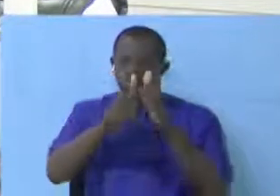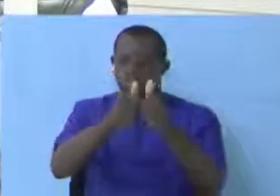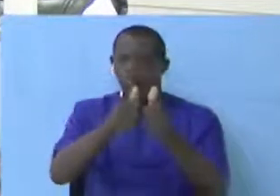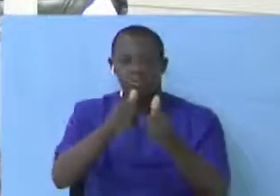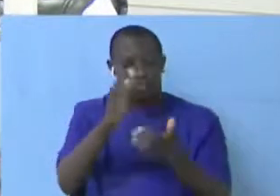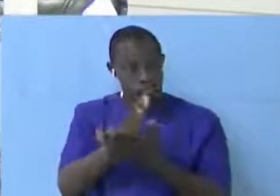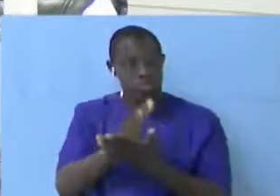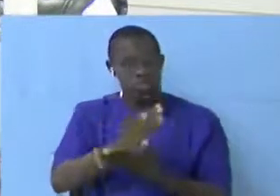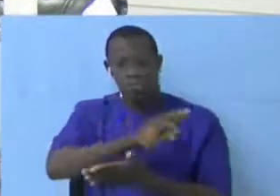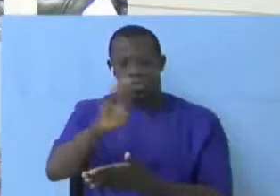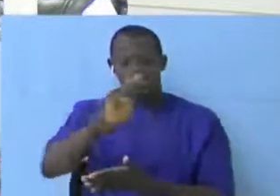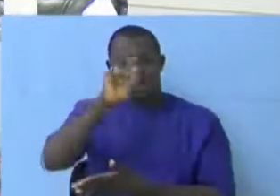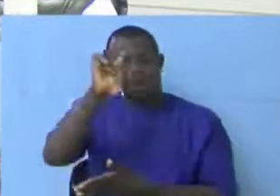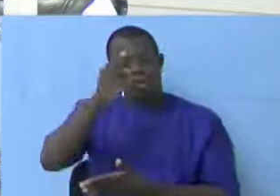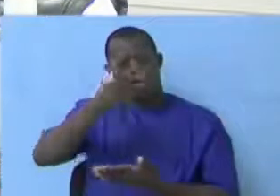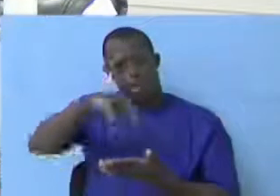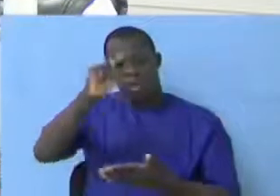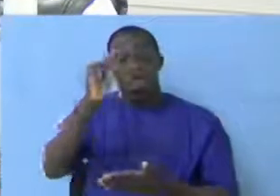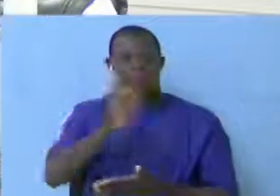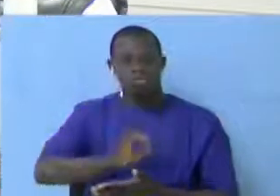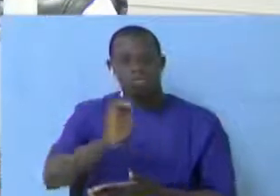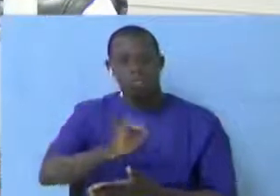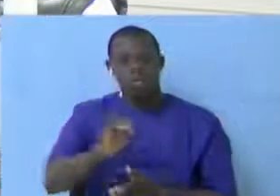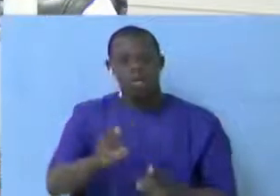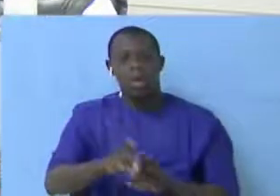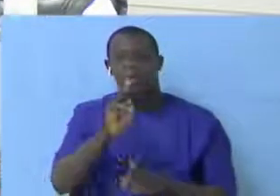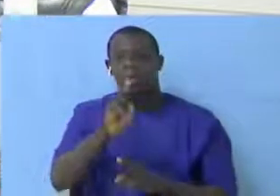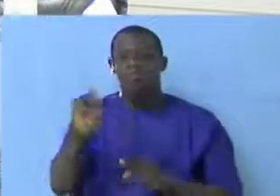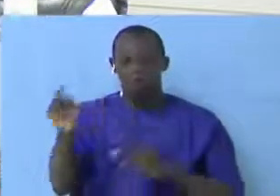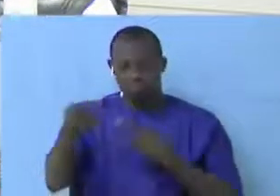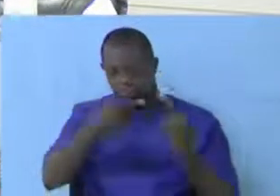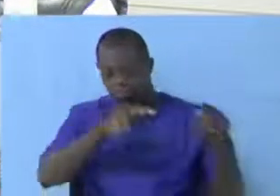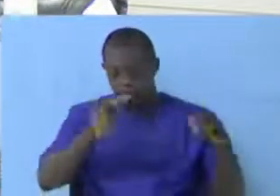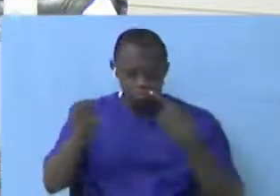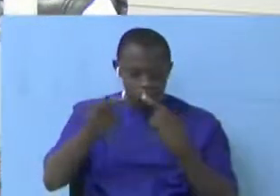was not correct. But for argument's sake,